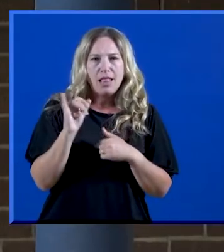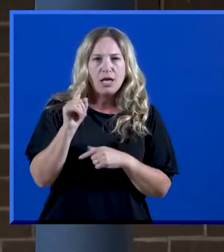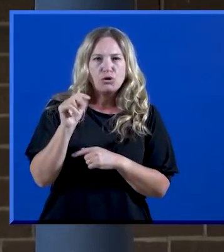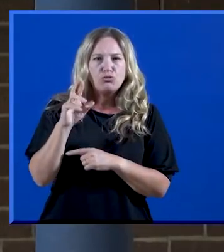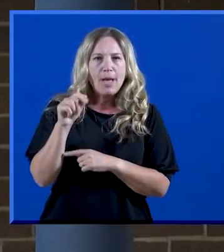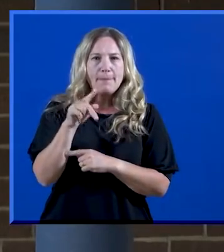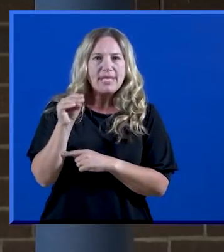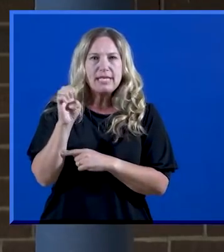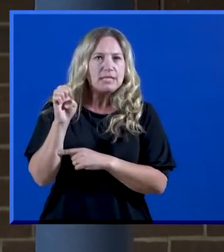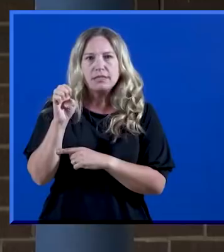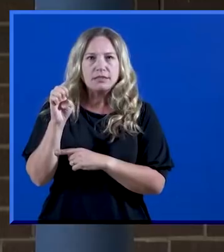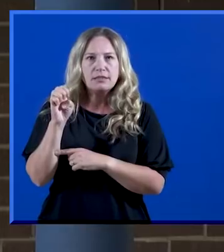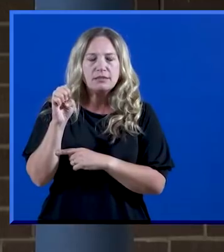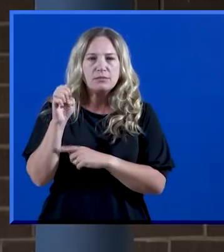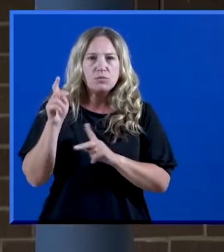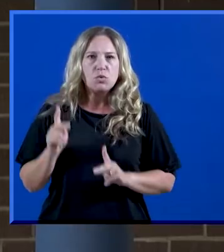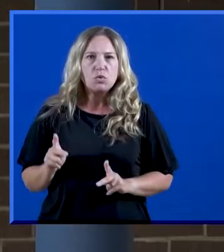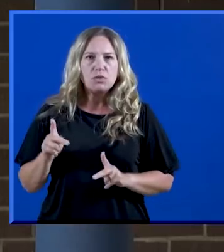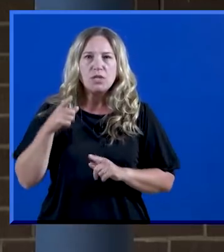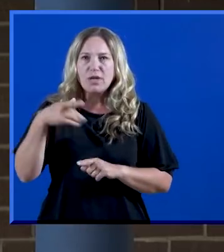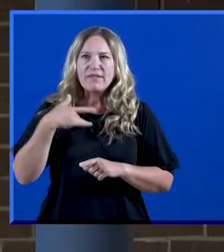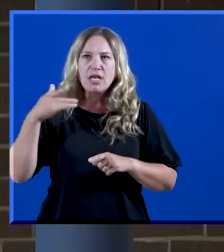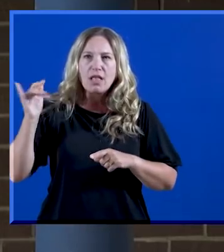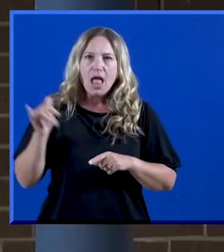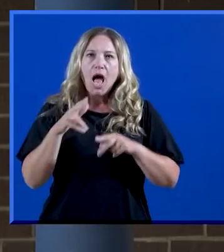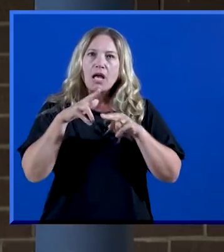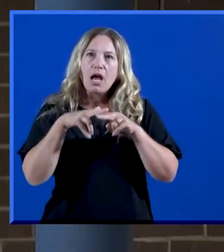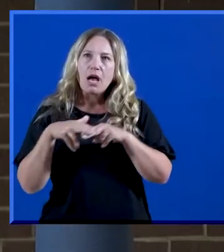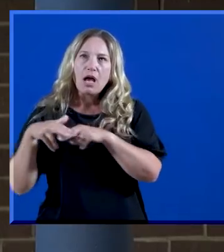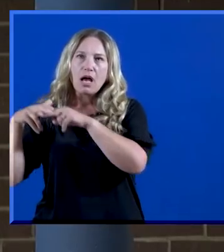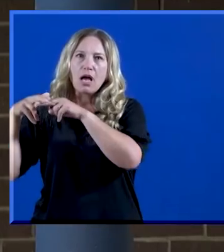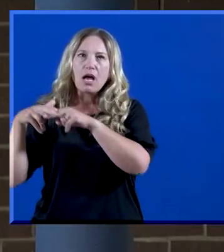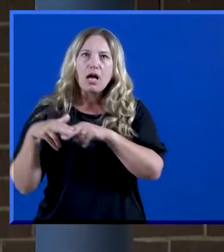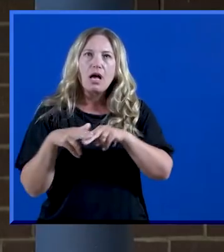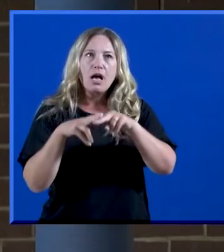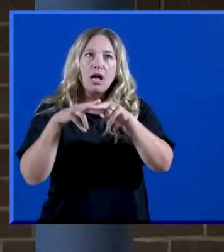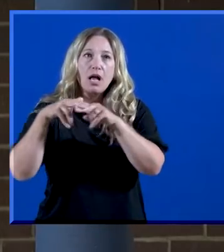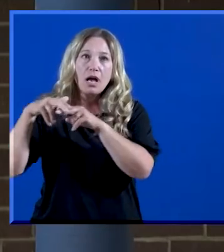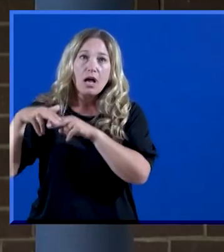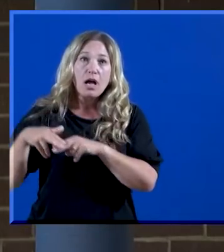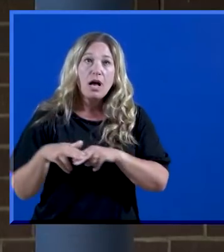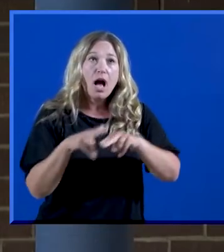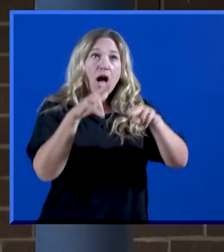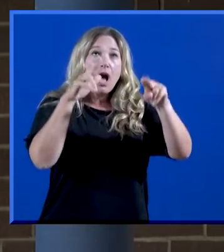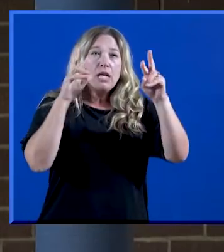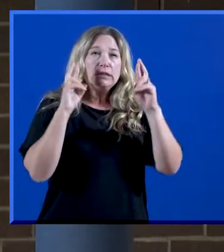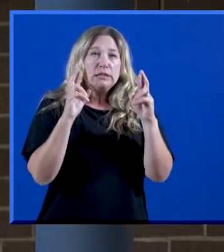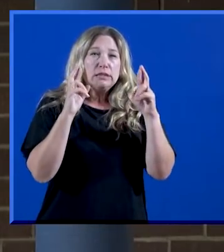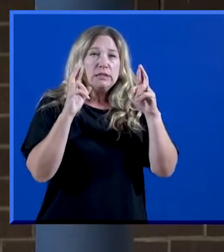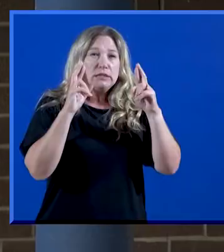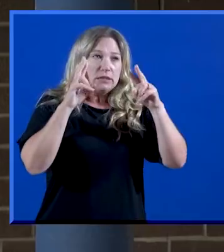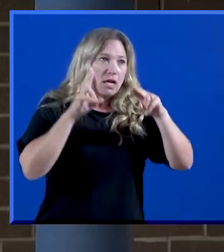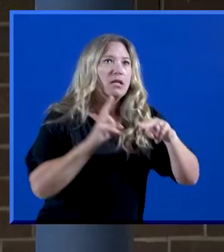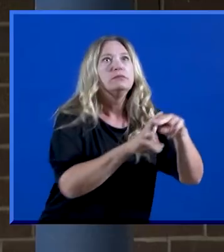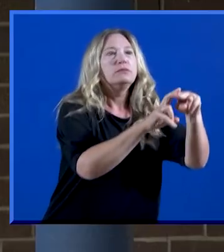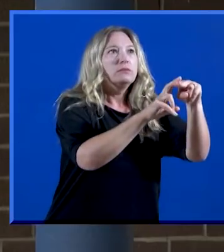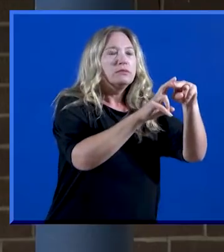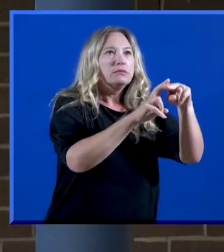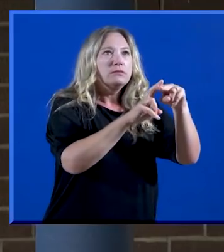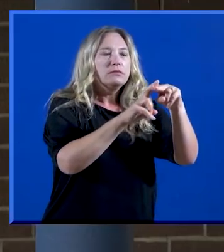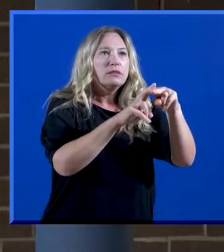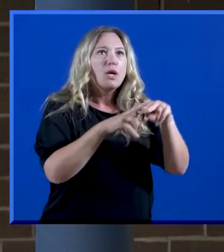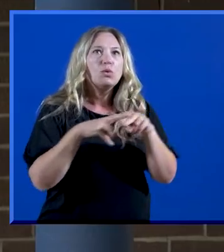being a trapeze artist at a circus. You're out there in the air between letting go of the first trapeze and just before grabbing